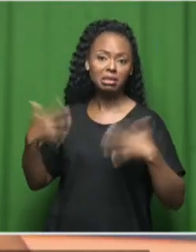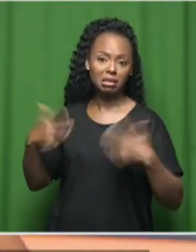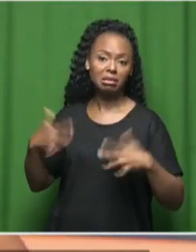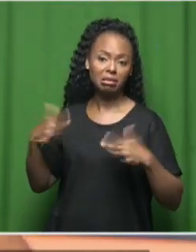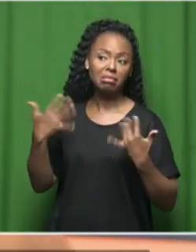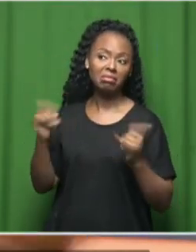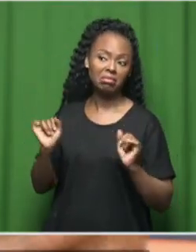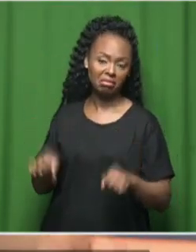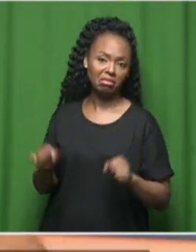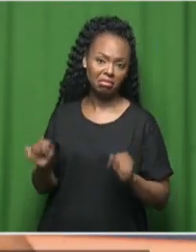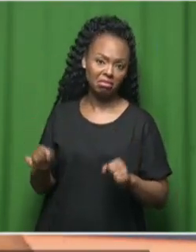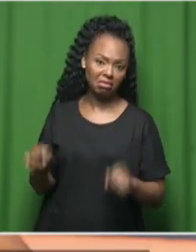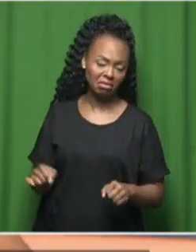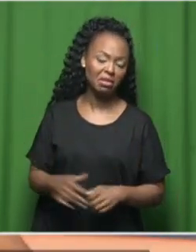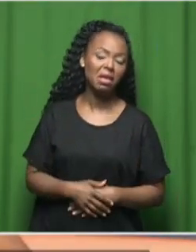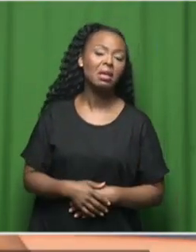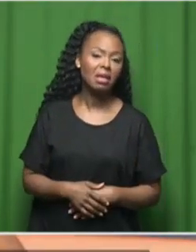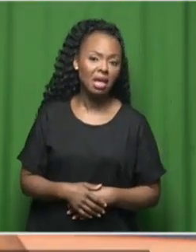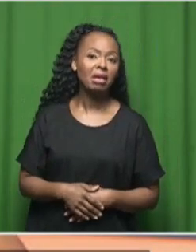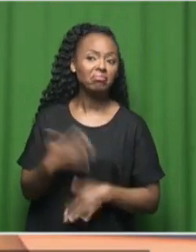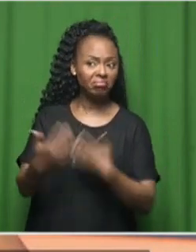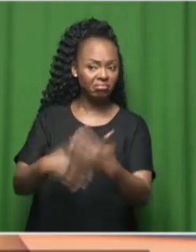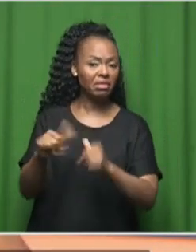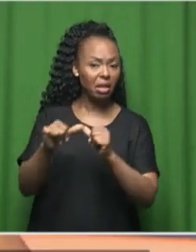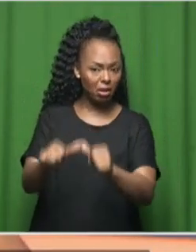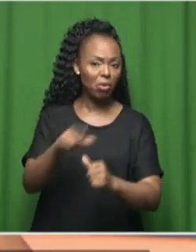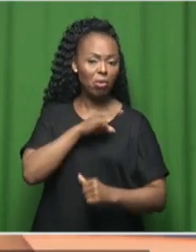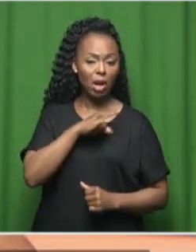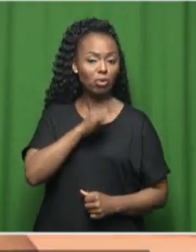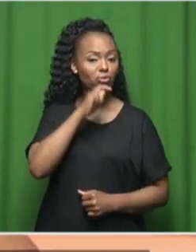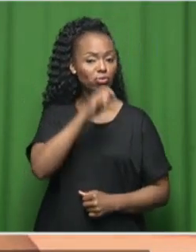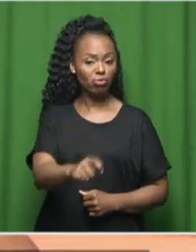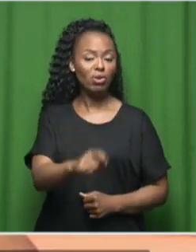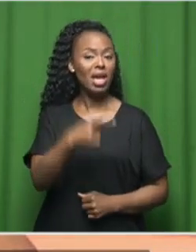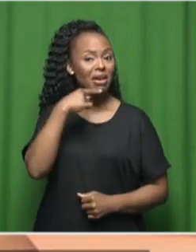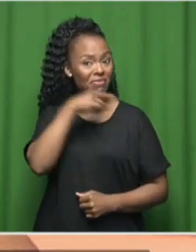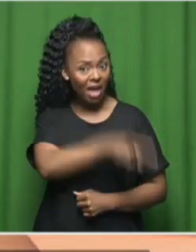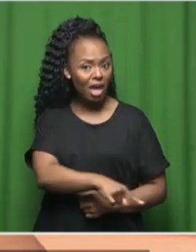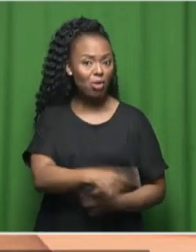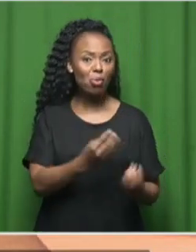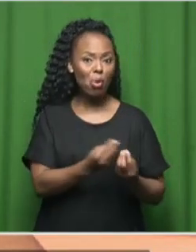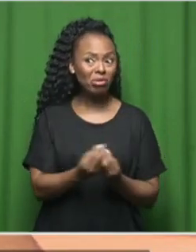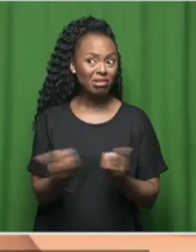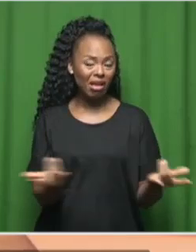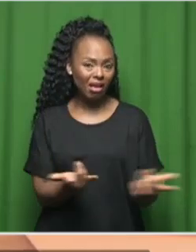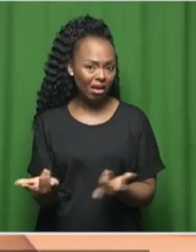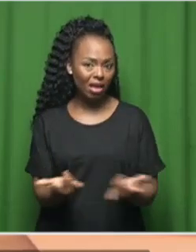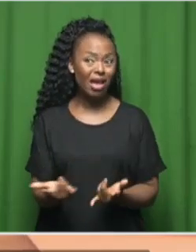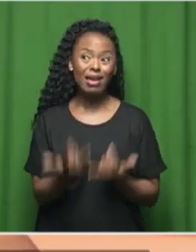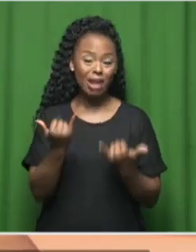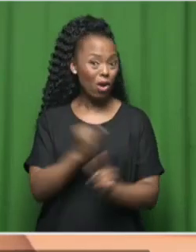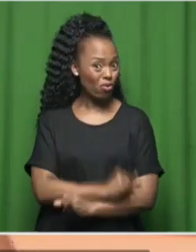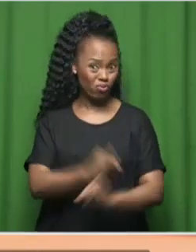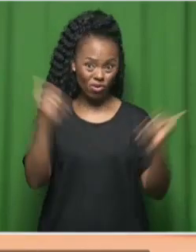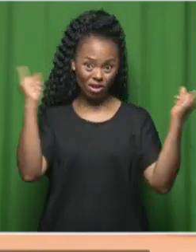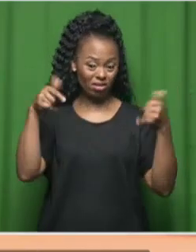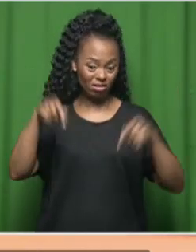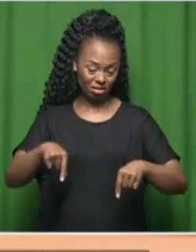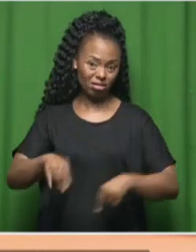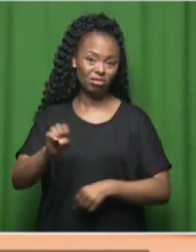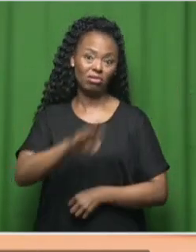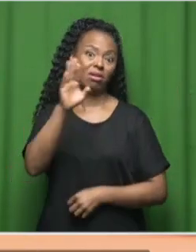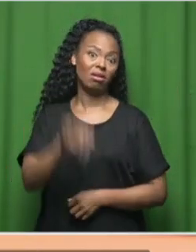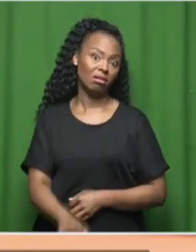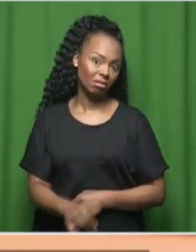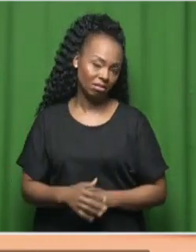certainly hope that it will be an ongoing conversation because the infiltration of counterfeit goods in our shelves is seemingly getting out of control. All right, thank you so much for joining